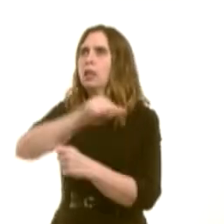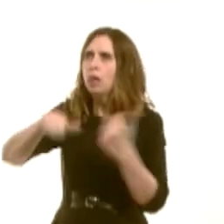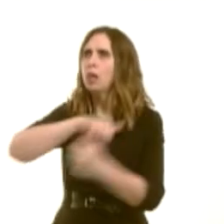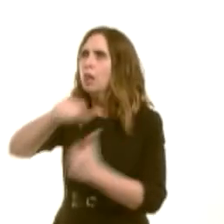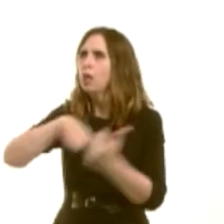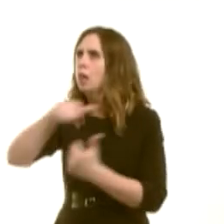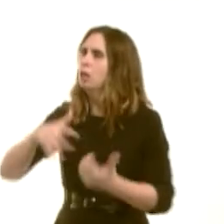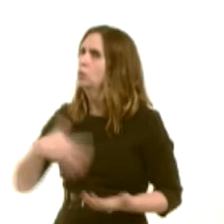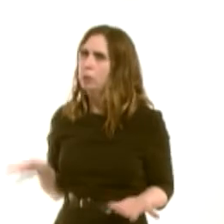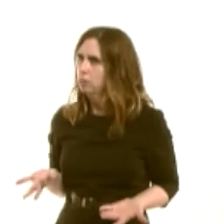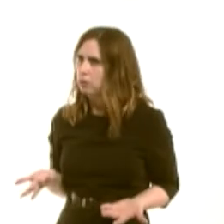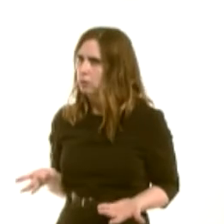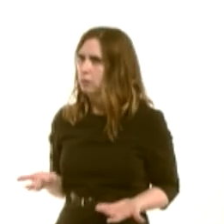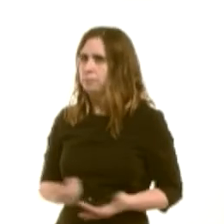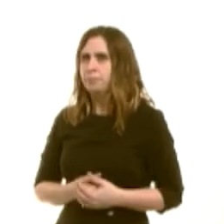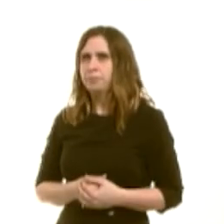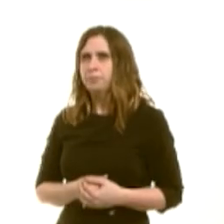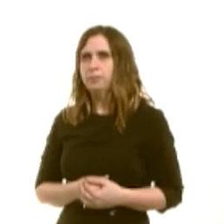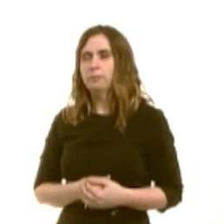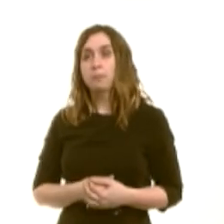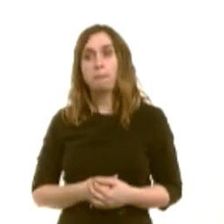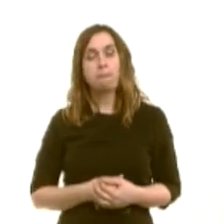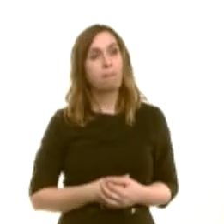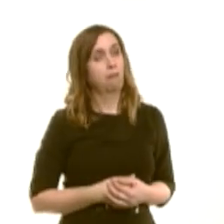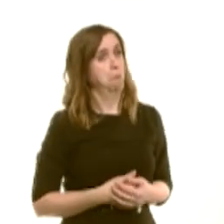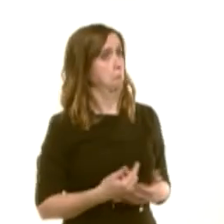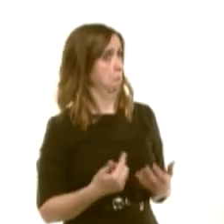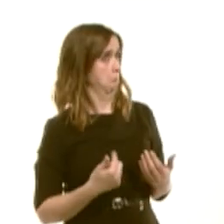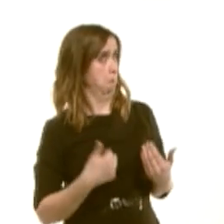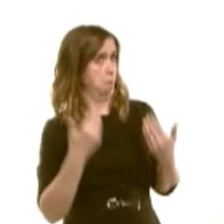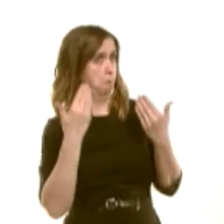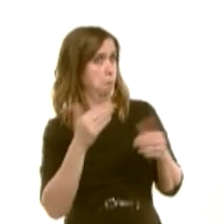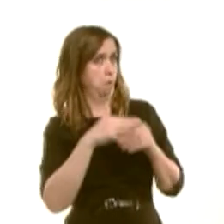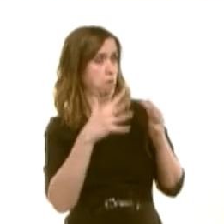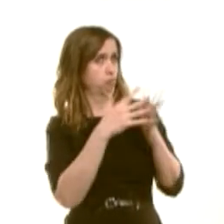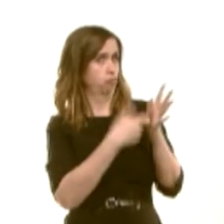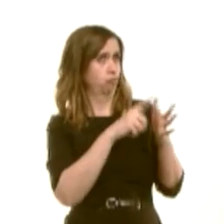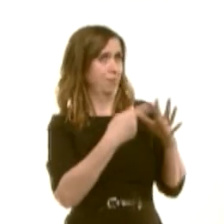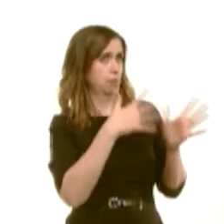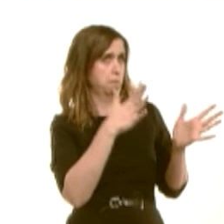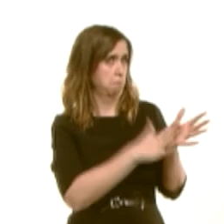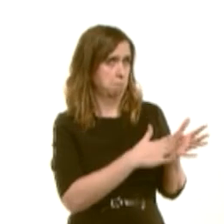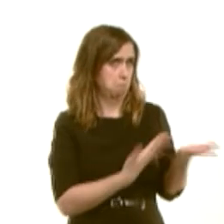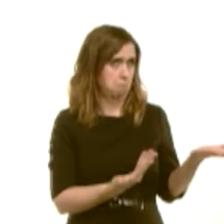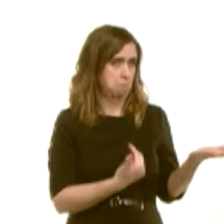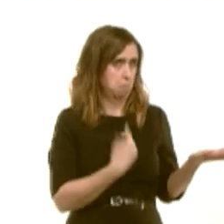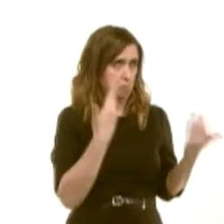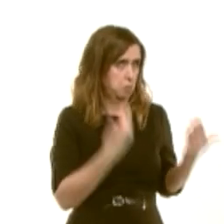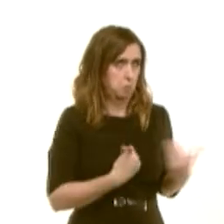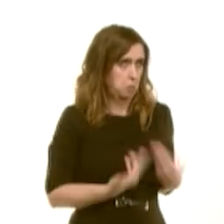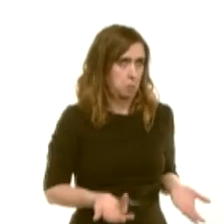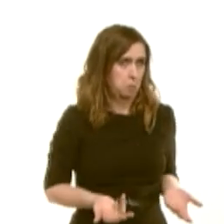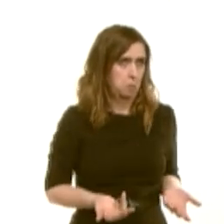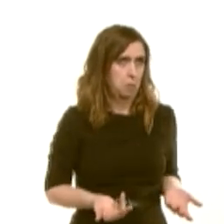Well, I wasn't aware of what the member was saying about the situation in Wrexham, but what I can say is